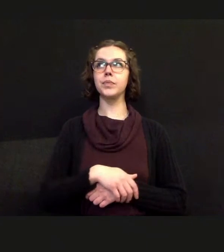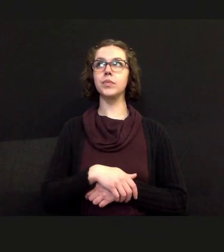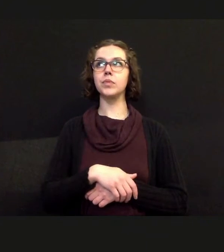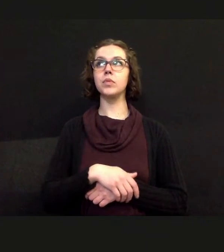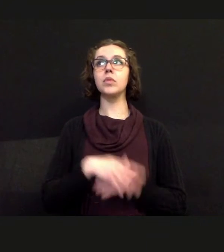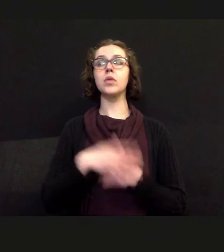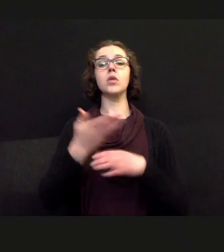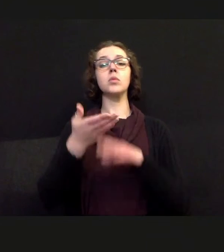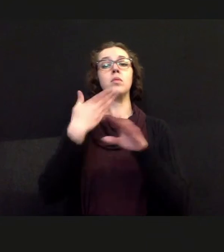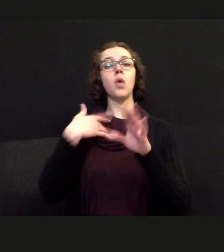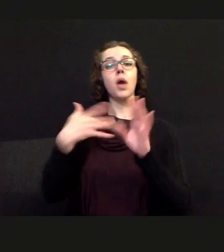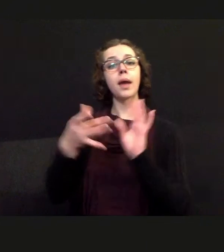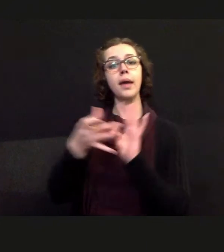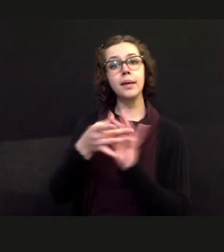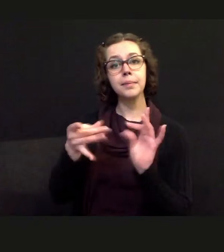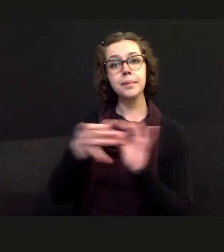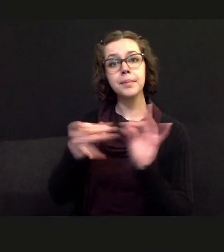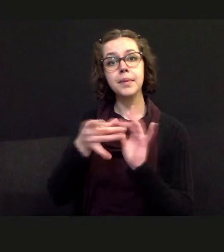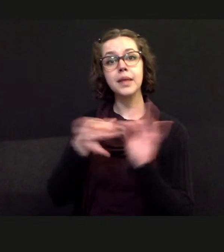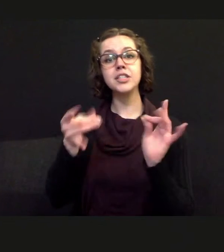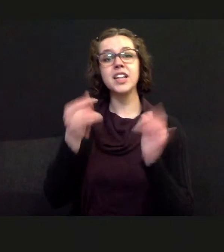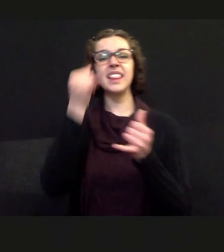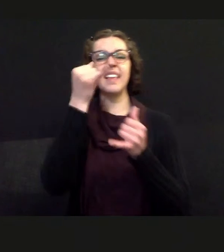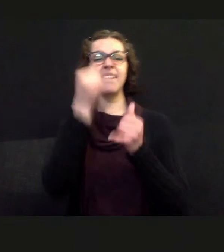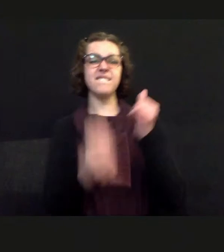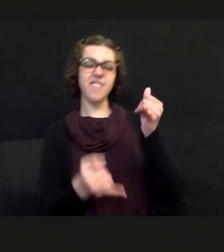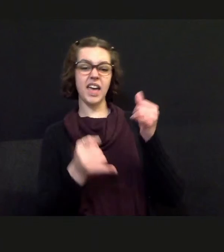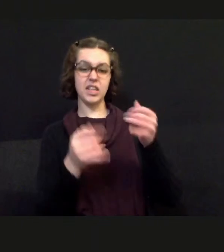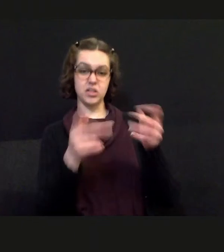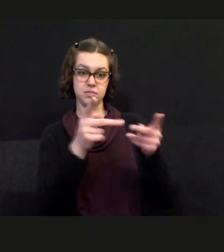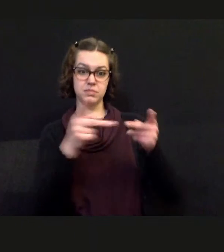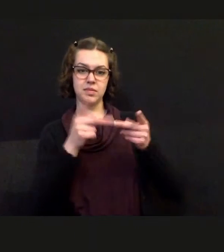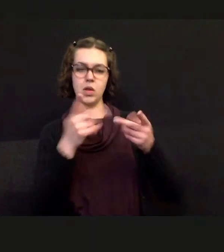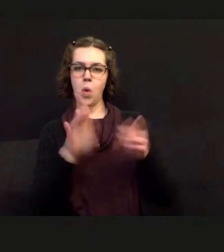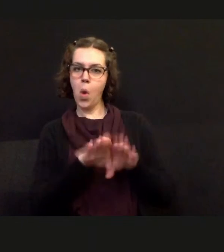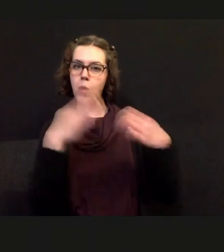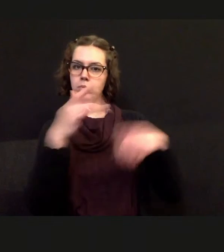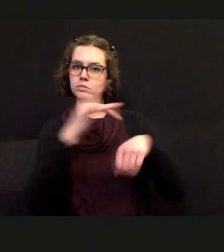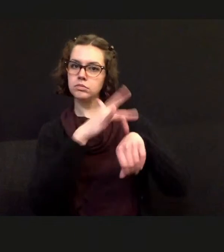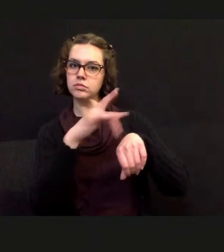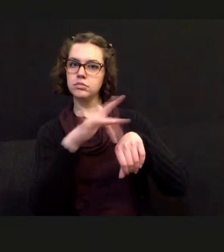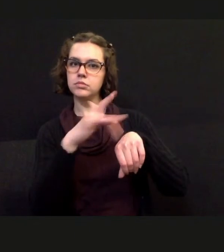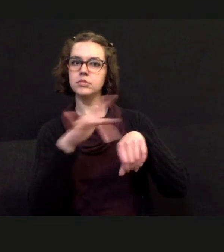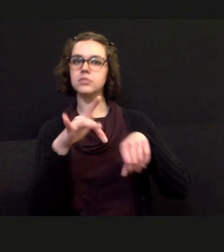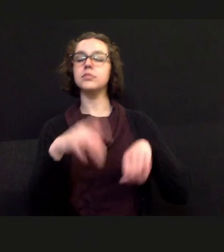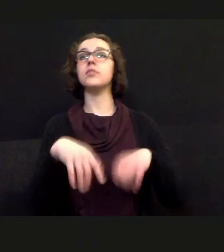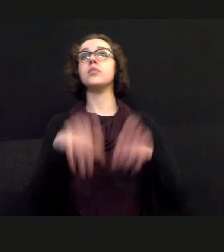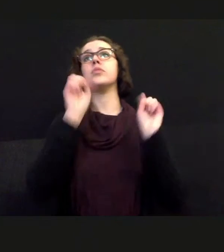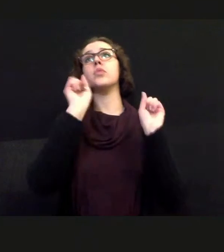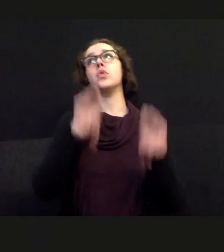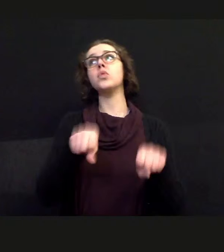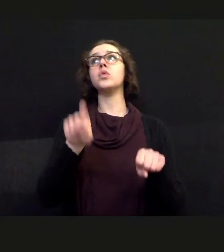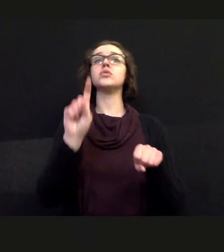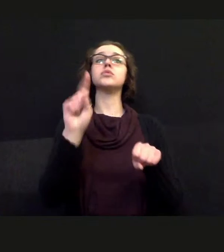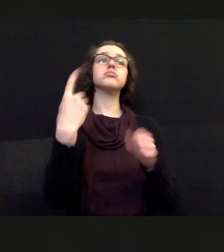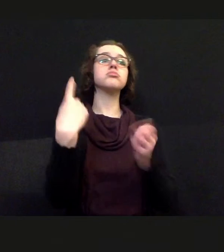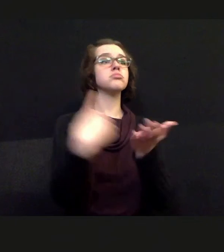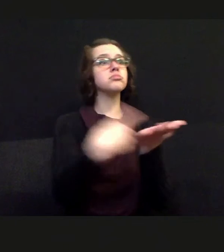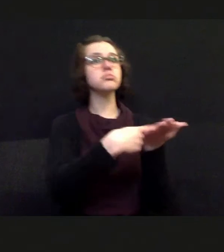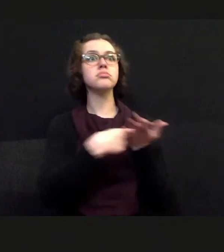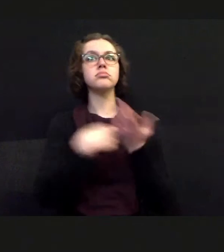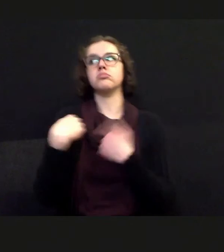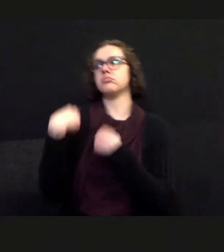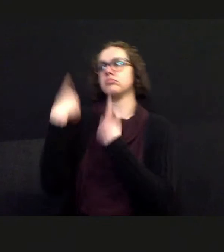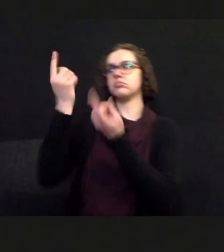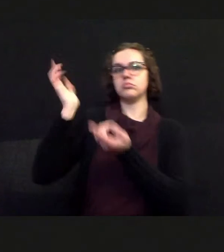We mentioned at the beginning, we left the final slot open because we wanted, I mean, on the one hand, you know, we can have a conversation about the content of the papers,